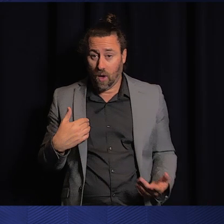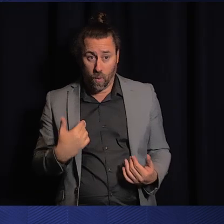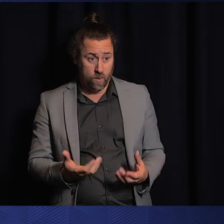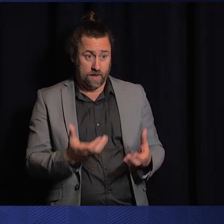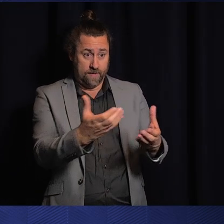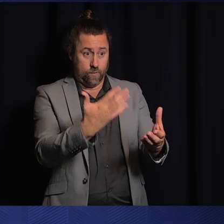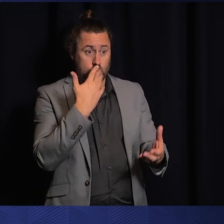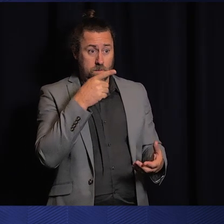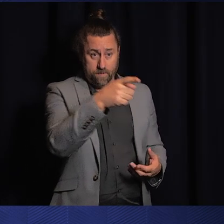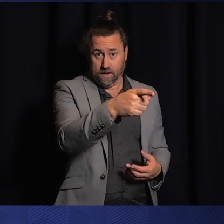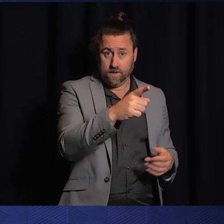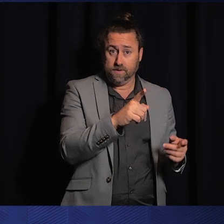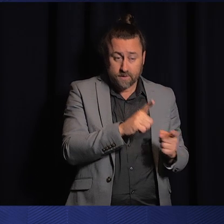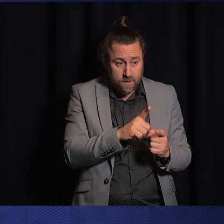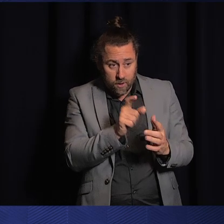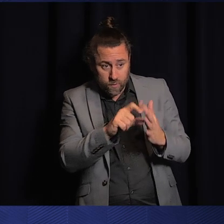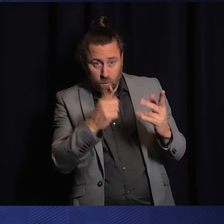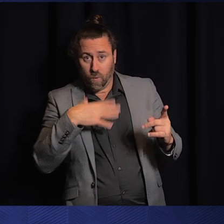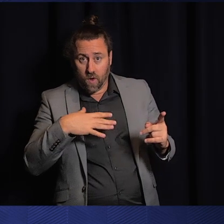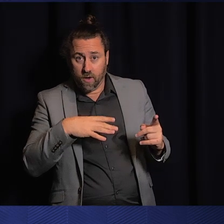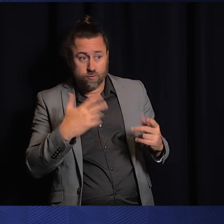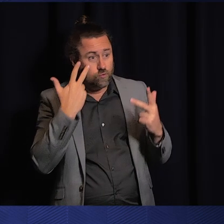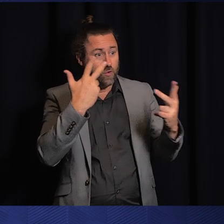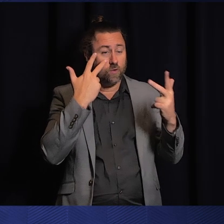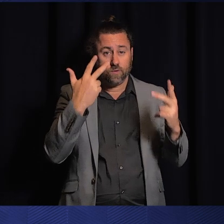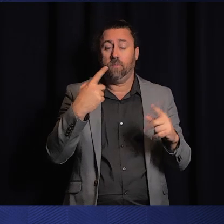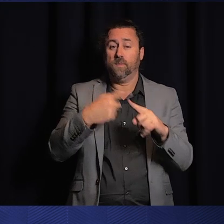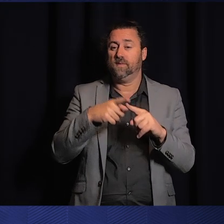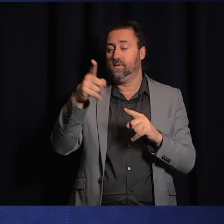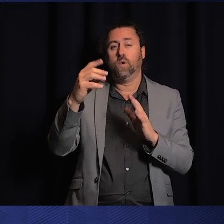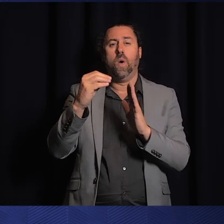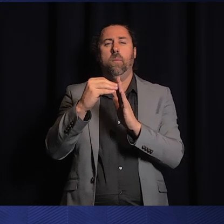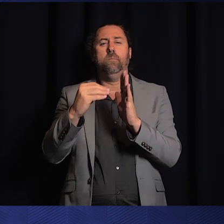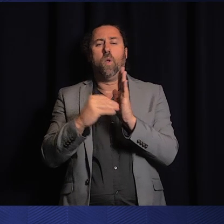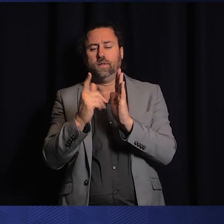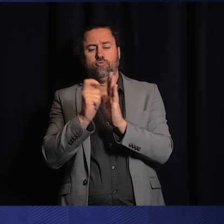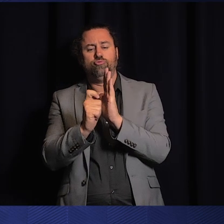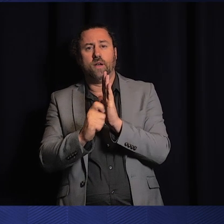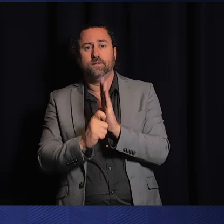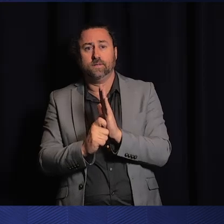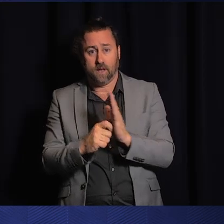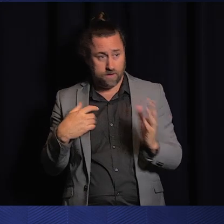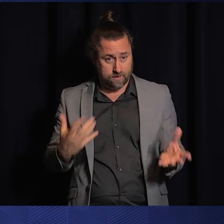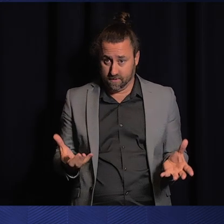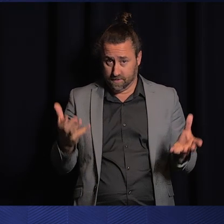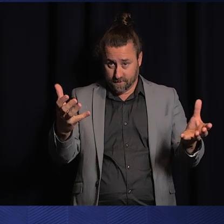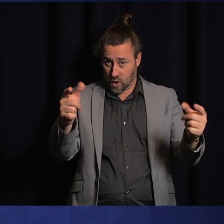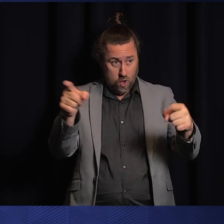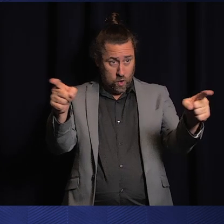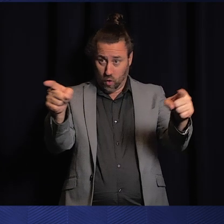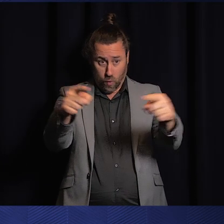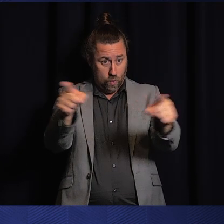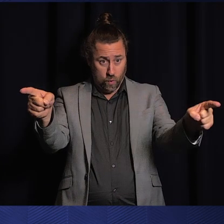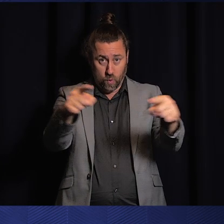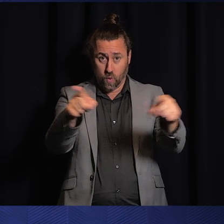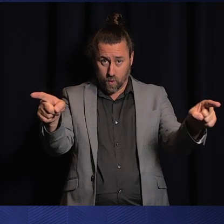and also the policymakers, we provided them with a camera. And we actually had workshops with them and say, what